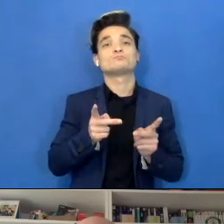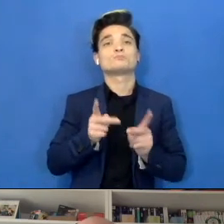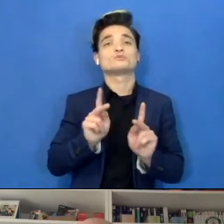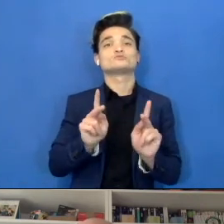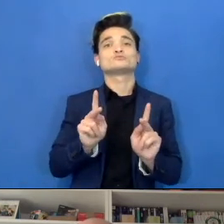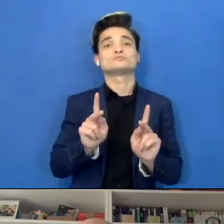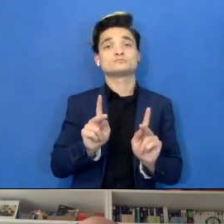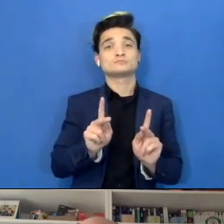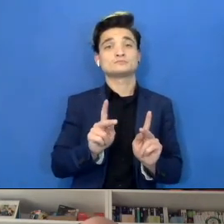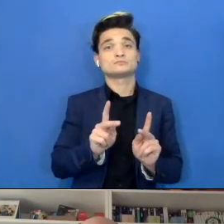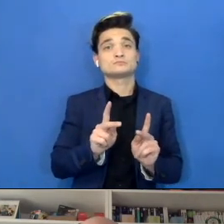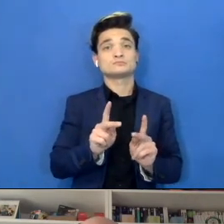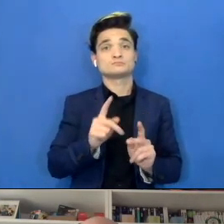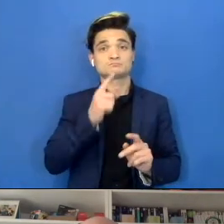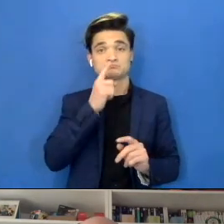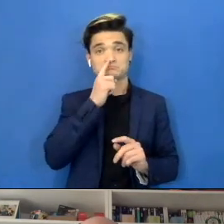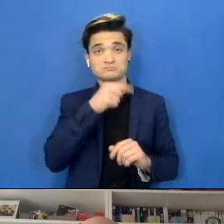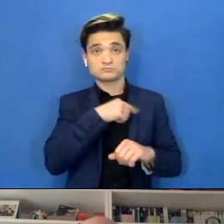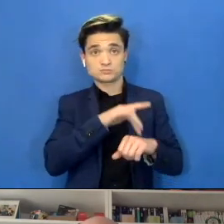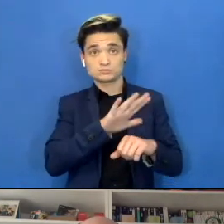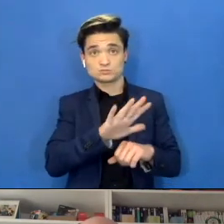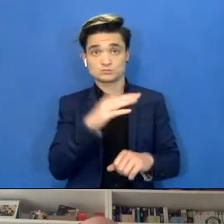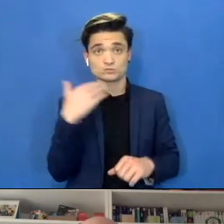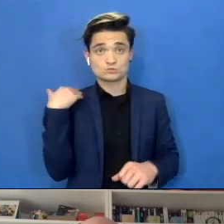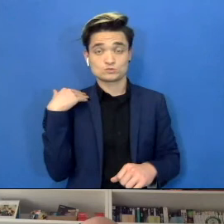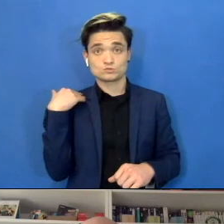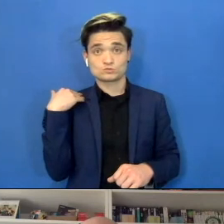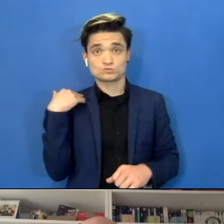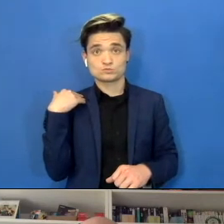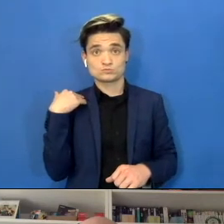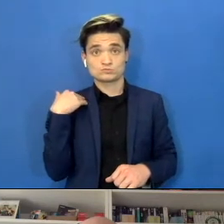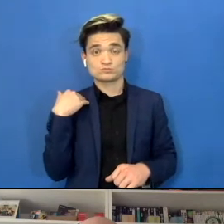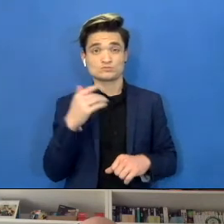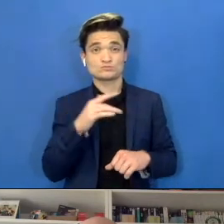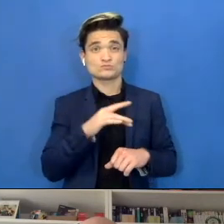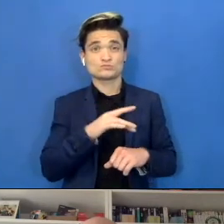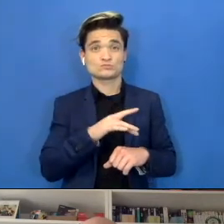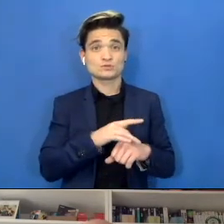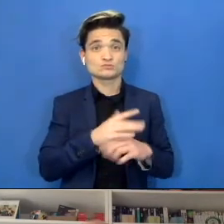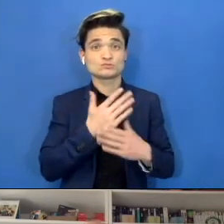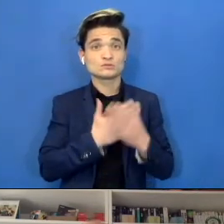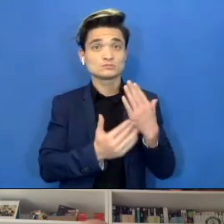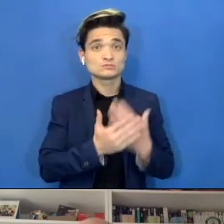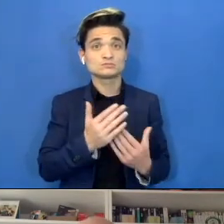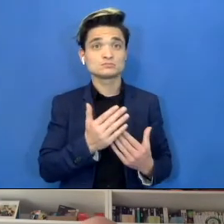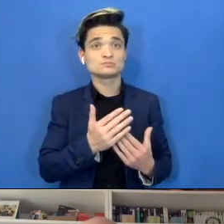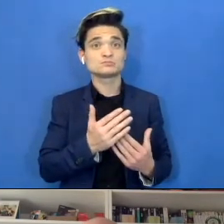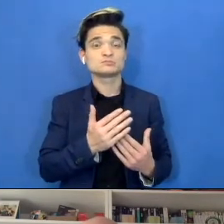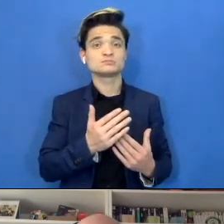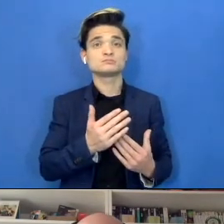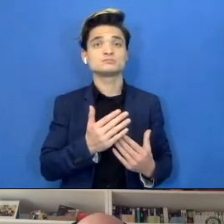on your cheek? And you can say yes, or you can say no. But when you do say no, you offer an